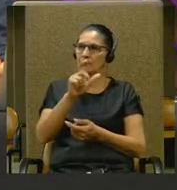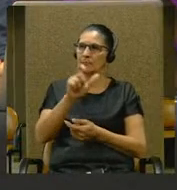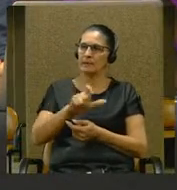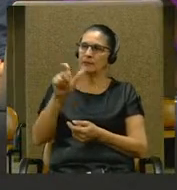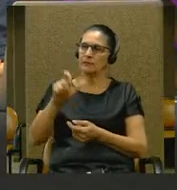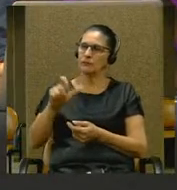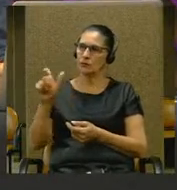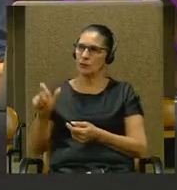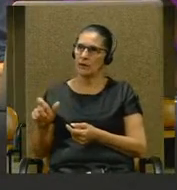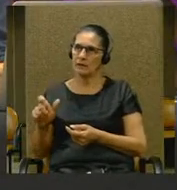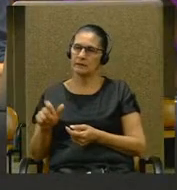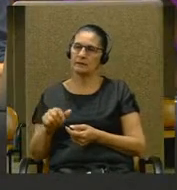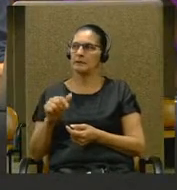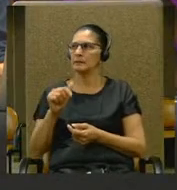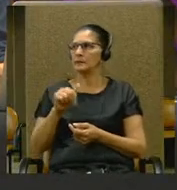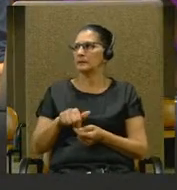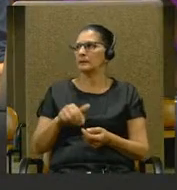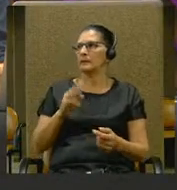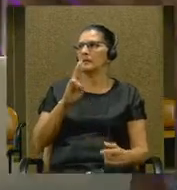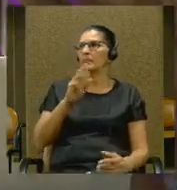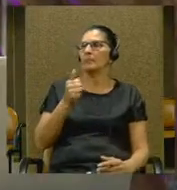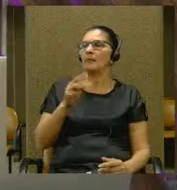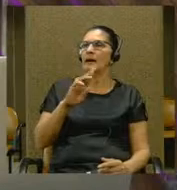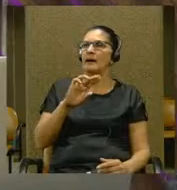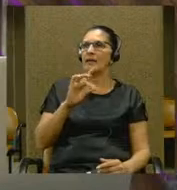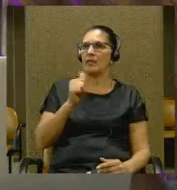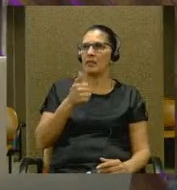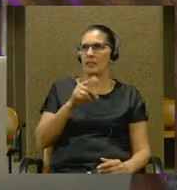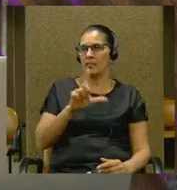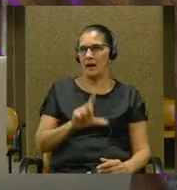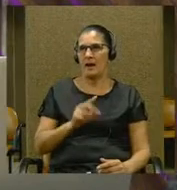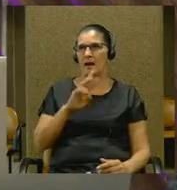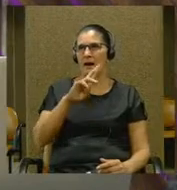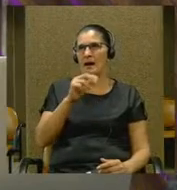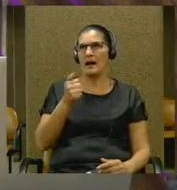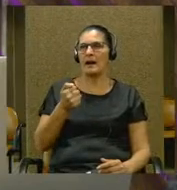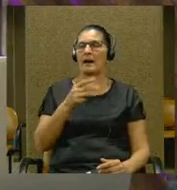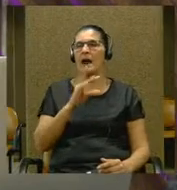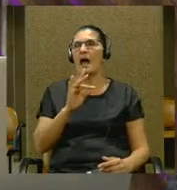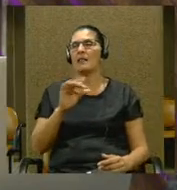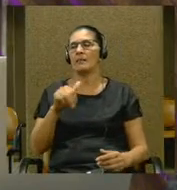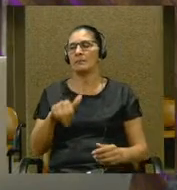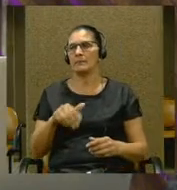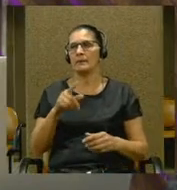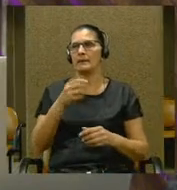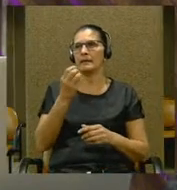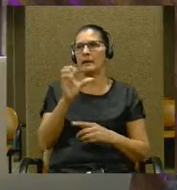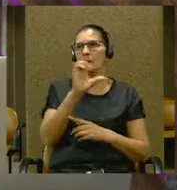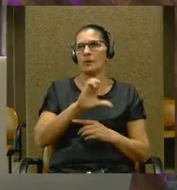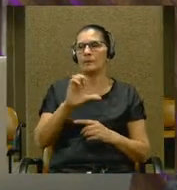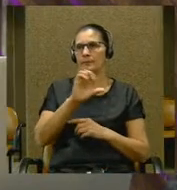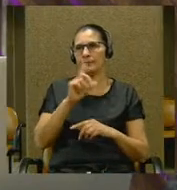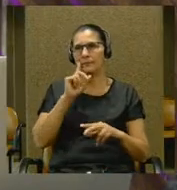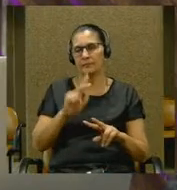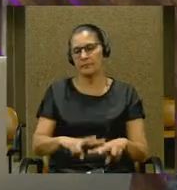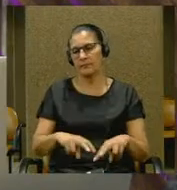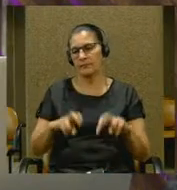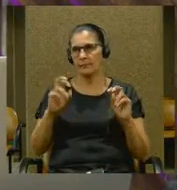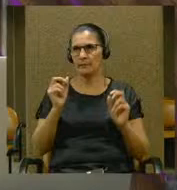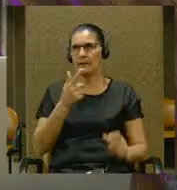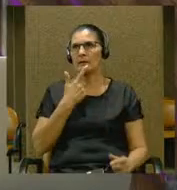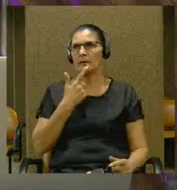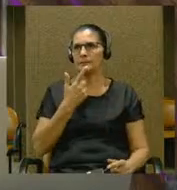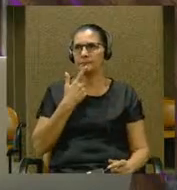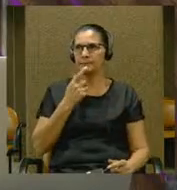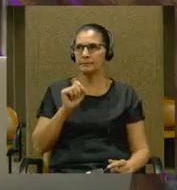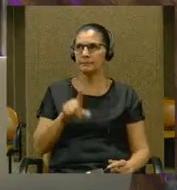we're going to introduce the two last speakers. We have Mafalda Pardal. She's a research leader at RAND Europe and European leader of the RAND